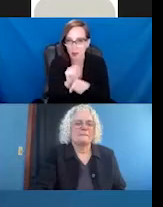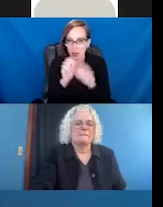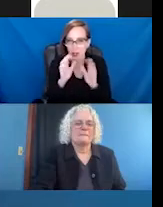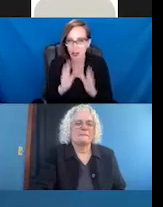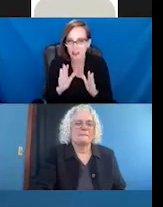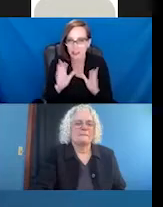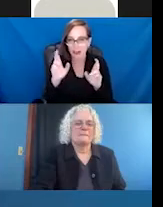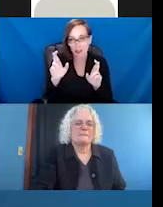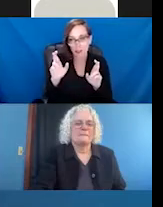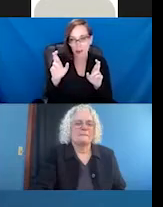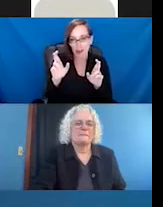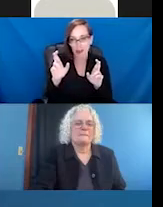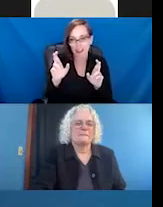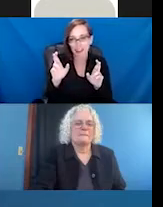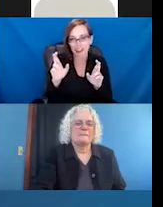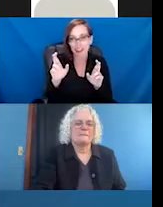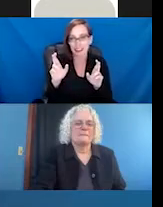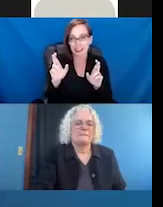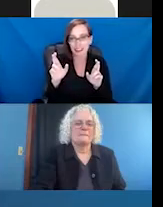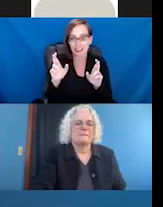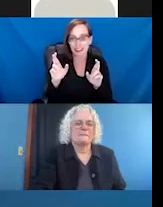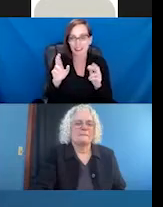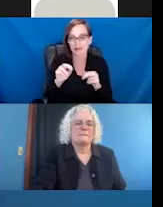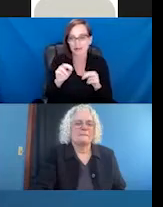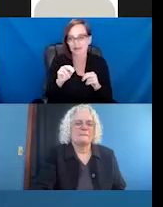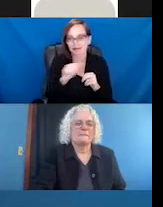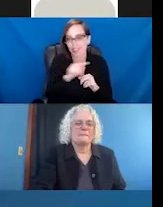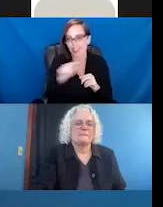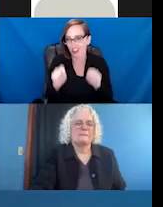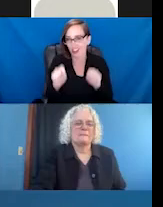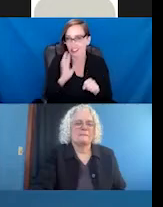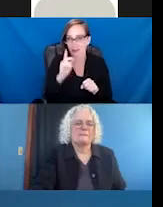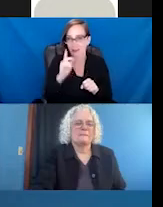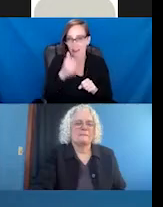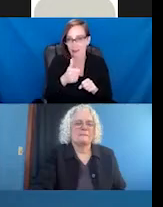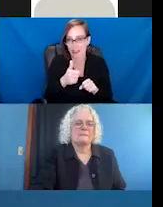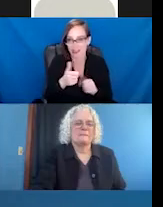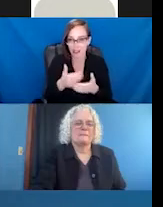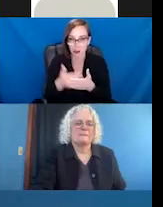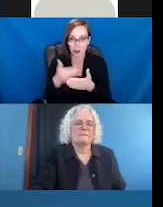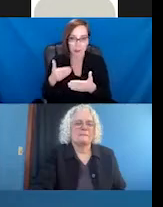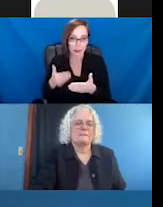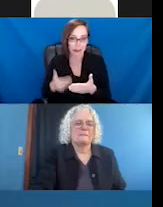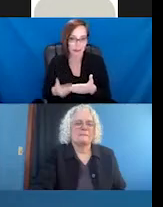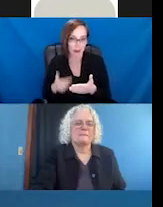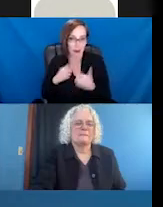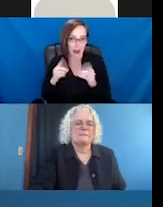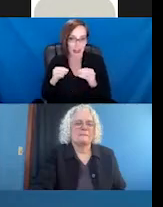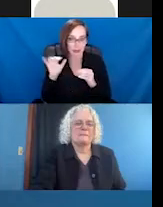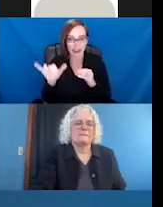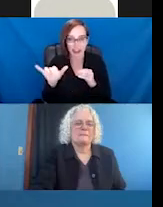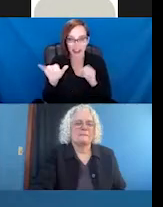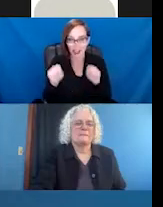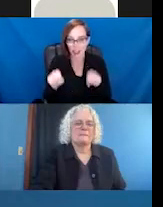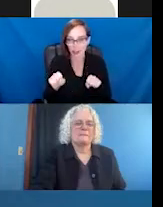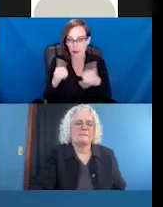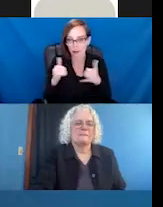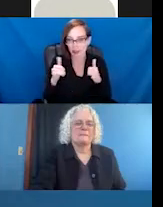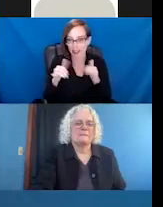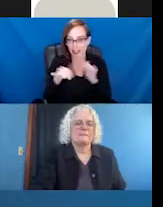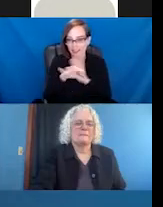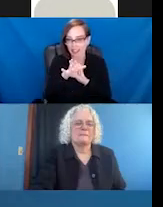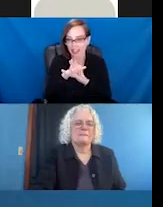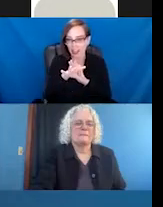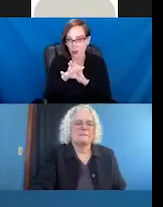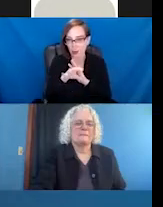to give the opportunity to workers to speak to this committee too. So maybe before I do that, could we play that video, and then